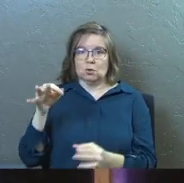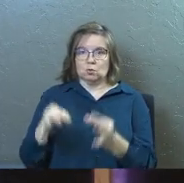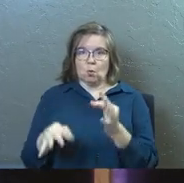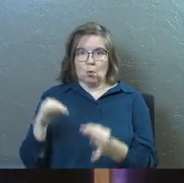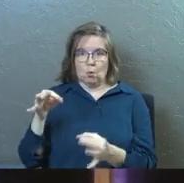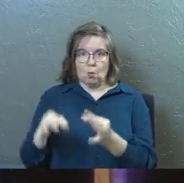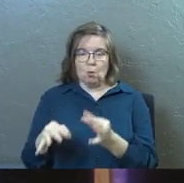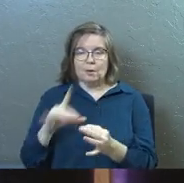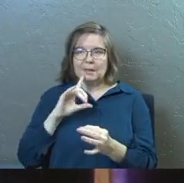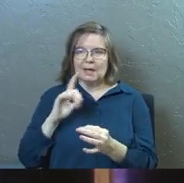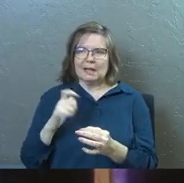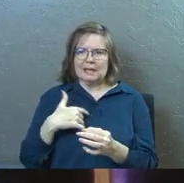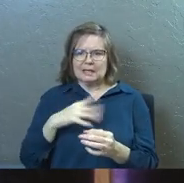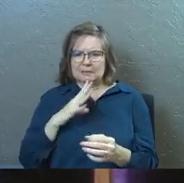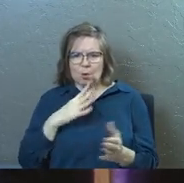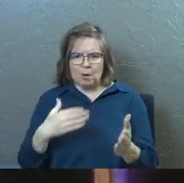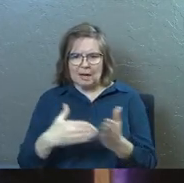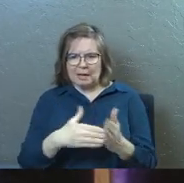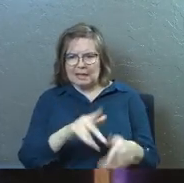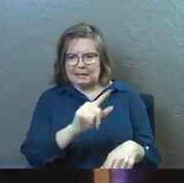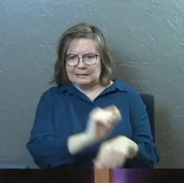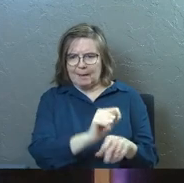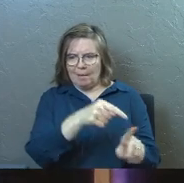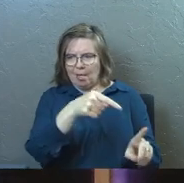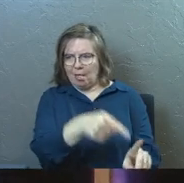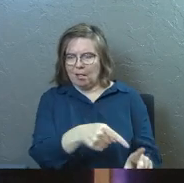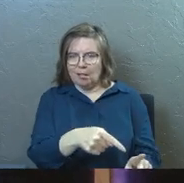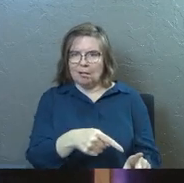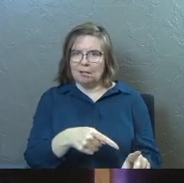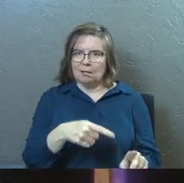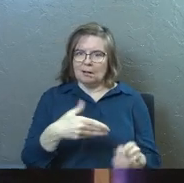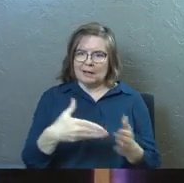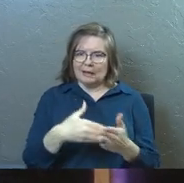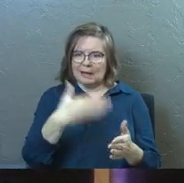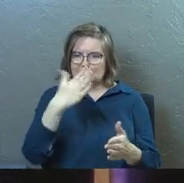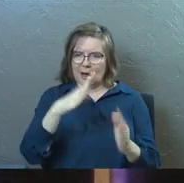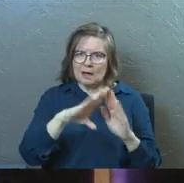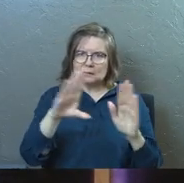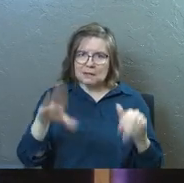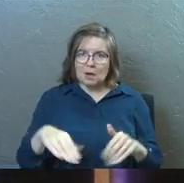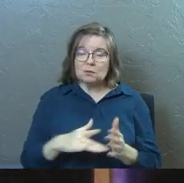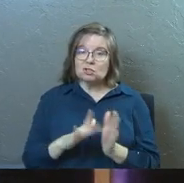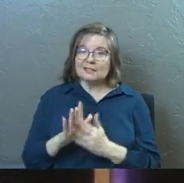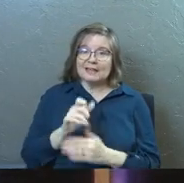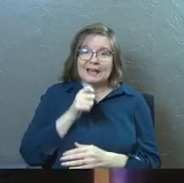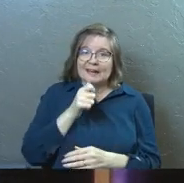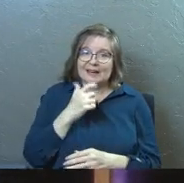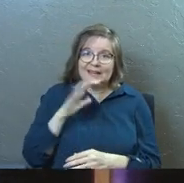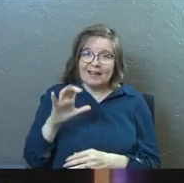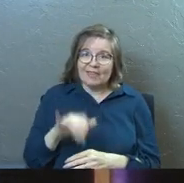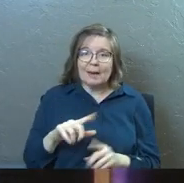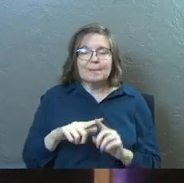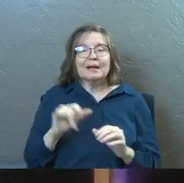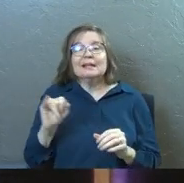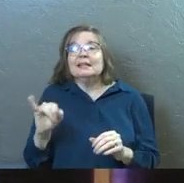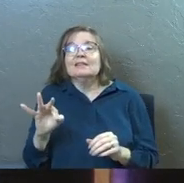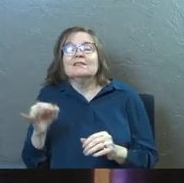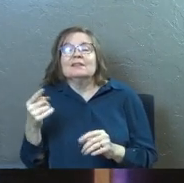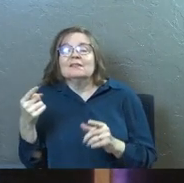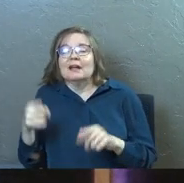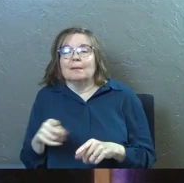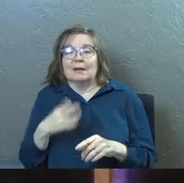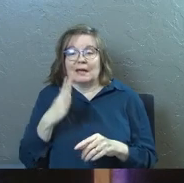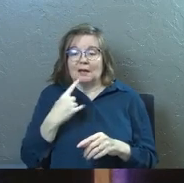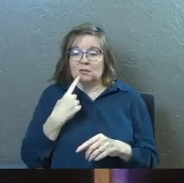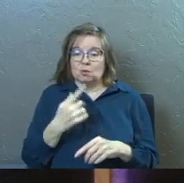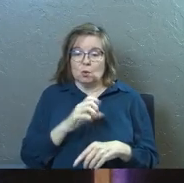court proceeding, they're like, he spoke against the temple. Against God's house. And Jesus had not done that. But even if he had, God